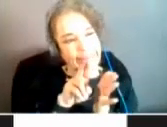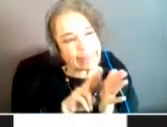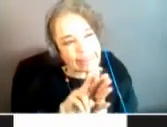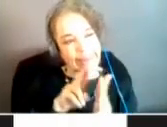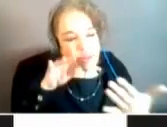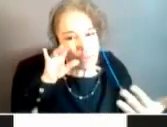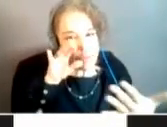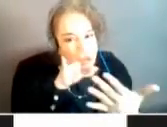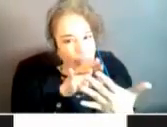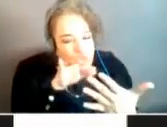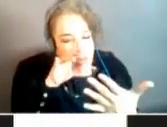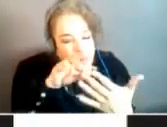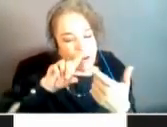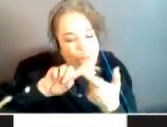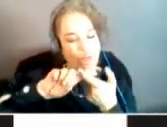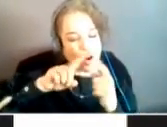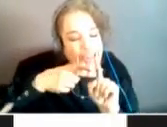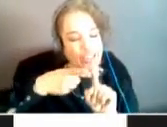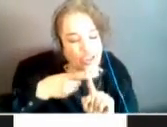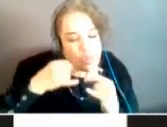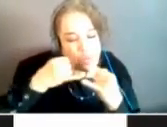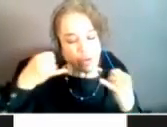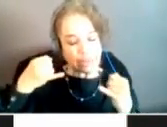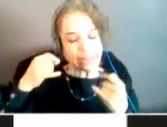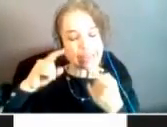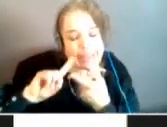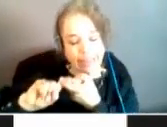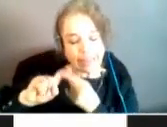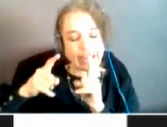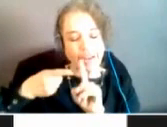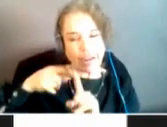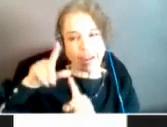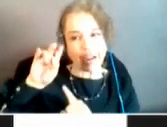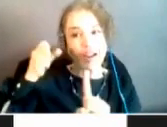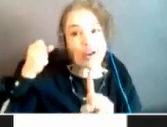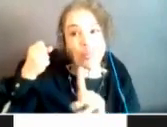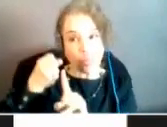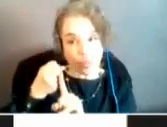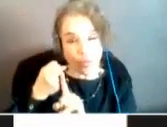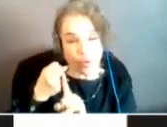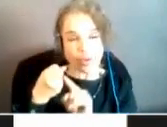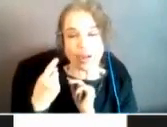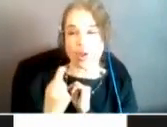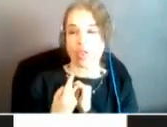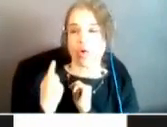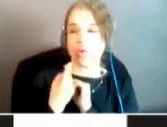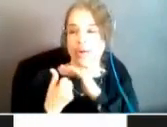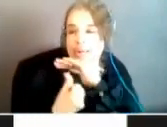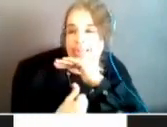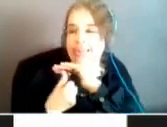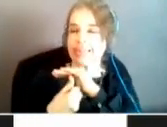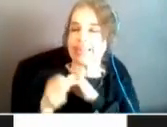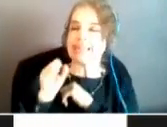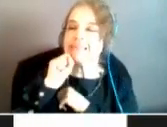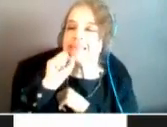of studying the Friendship Line and Friendship Line's impact on lonely, isolated seniors.